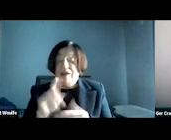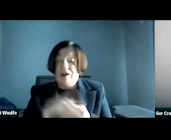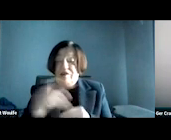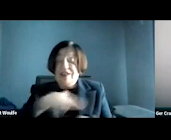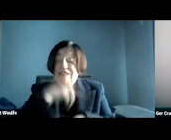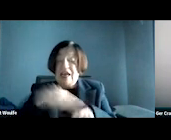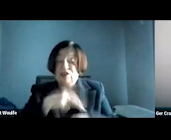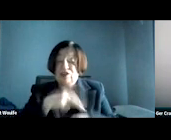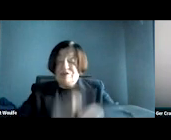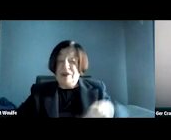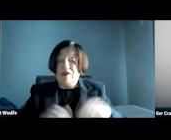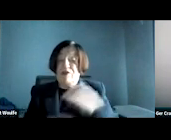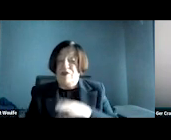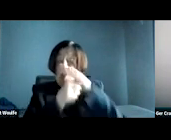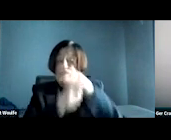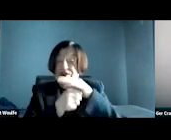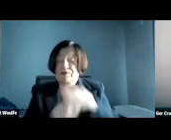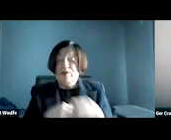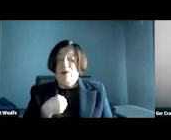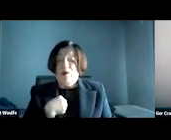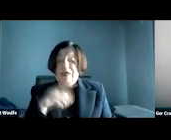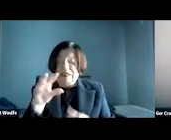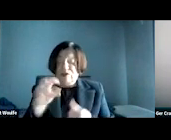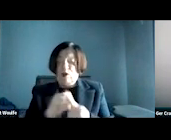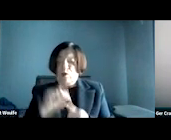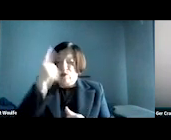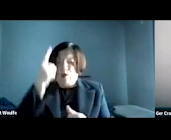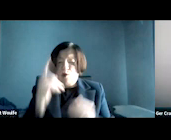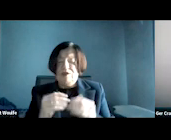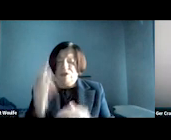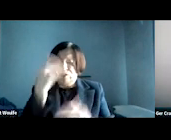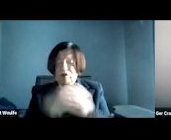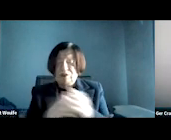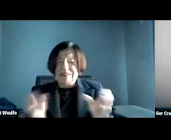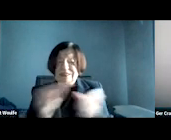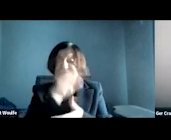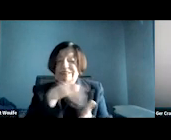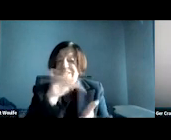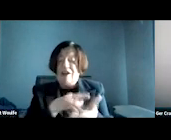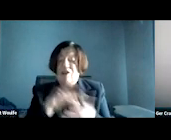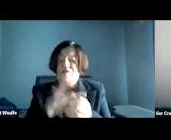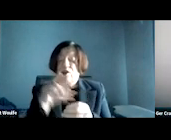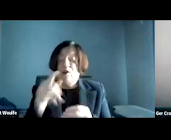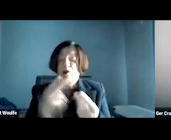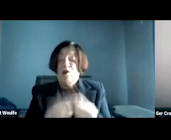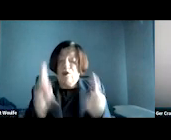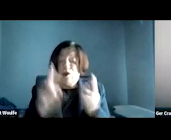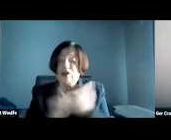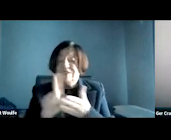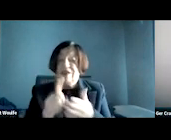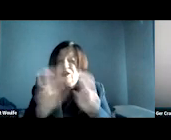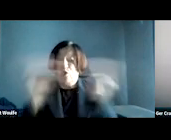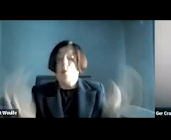Authority. We're unique and we're the only statutory centre for universal design in the